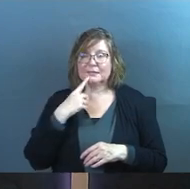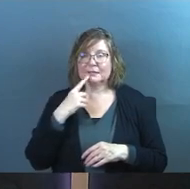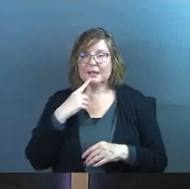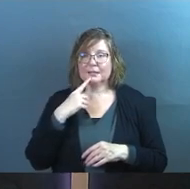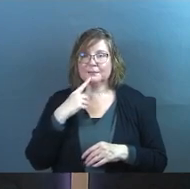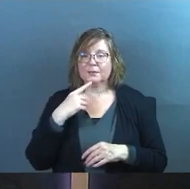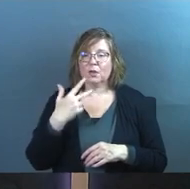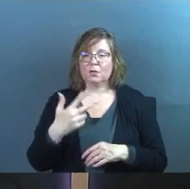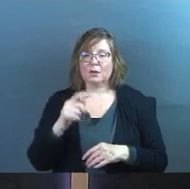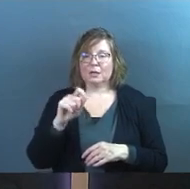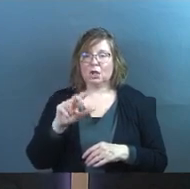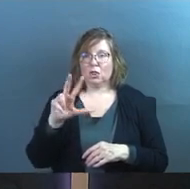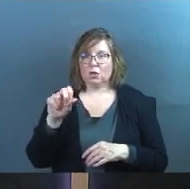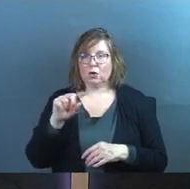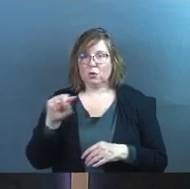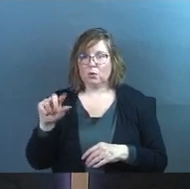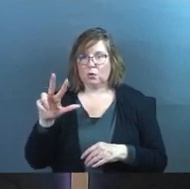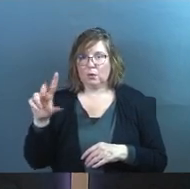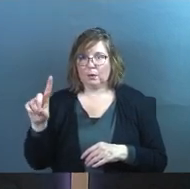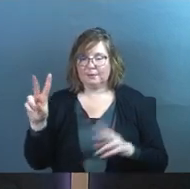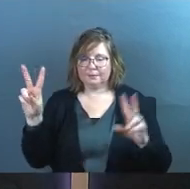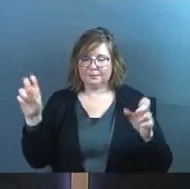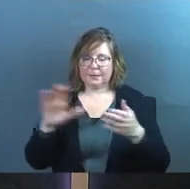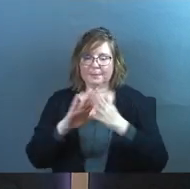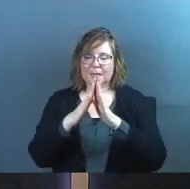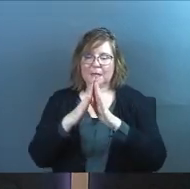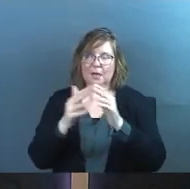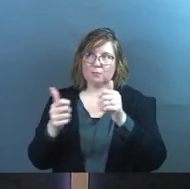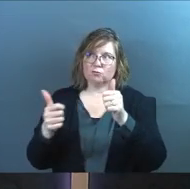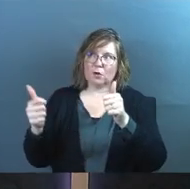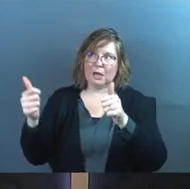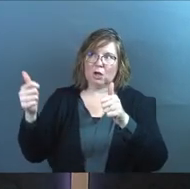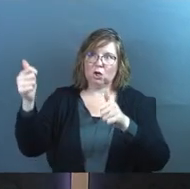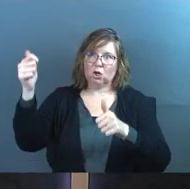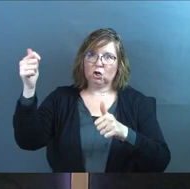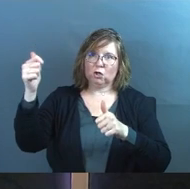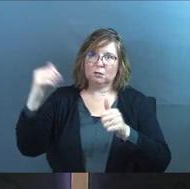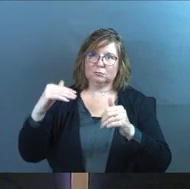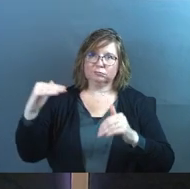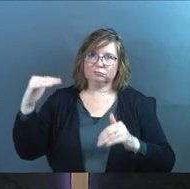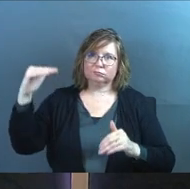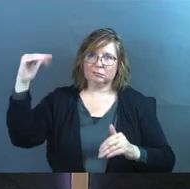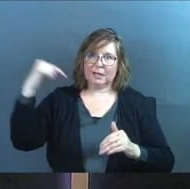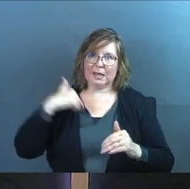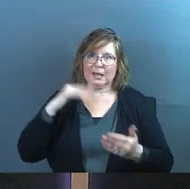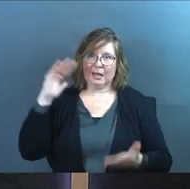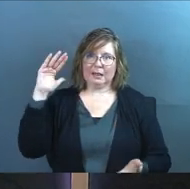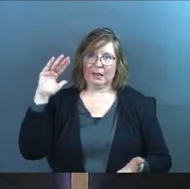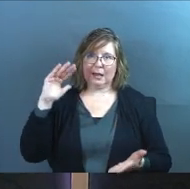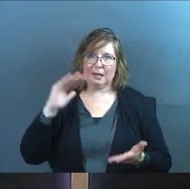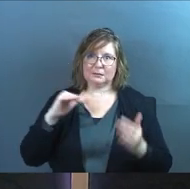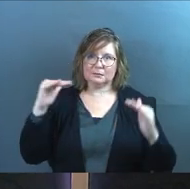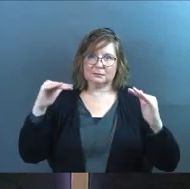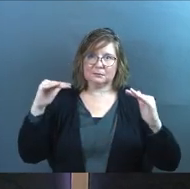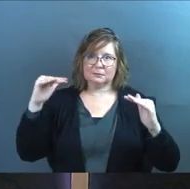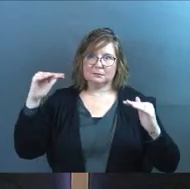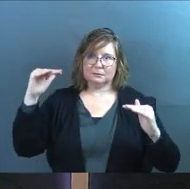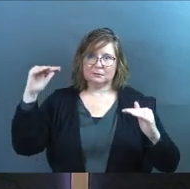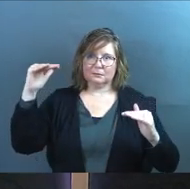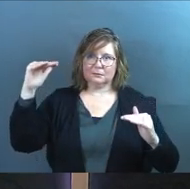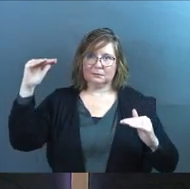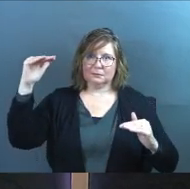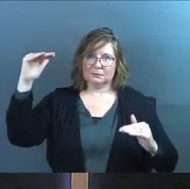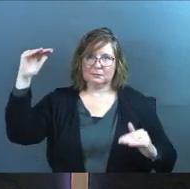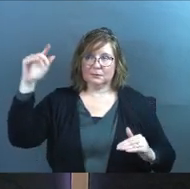this, John 3, 30 through 31. He must become greater and greater, being Jesus, and I must become less and less. He